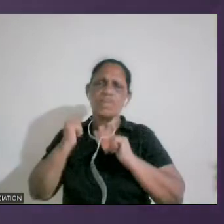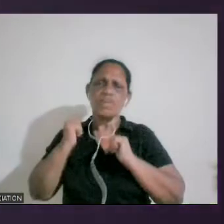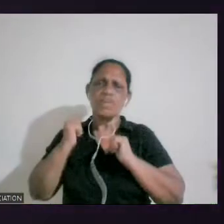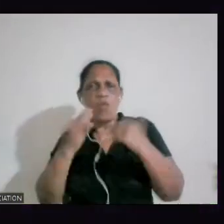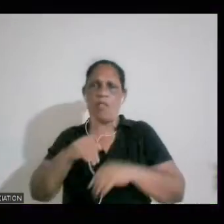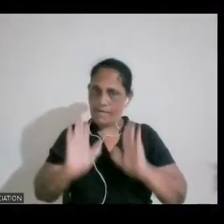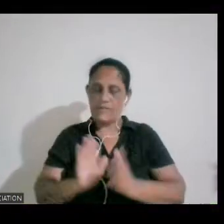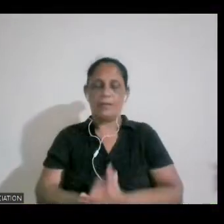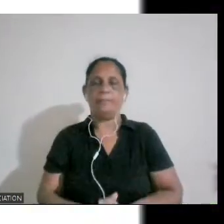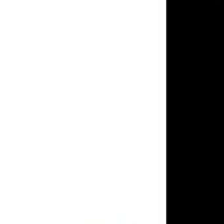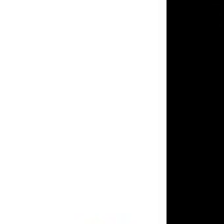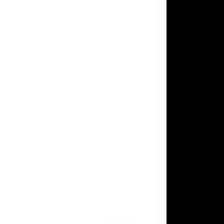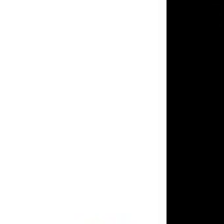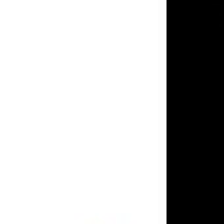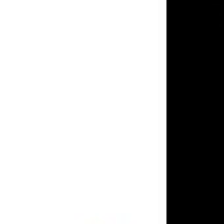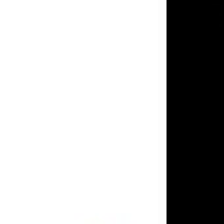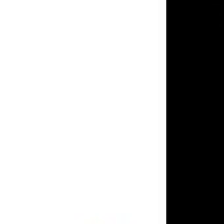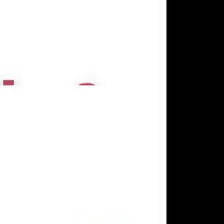period.